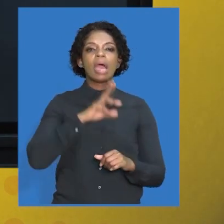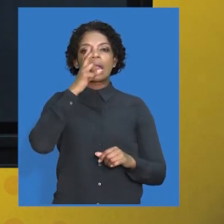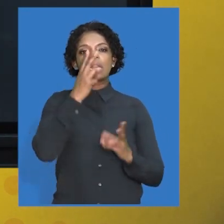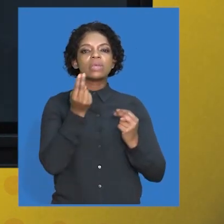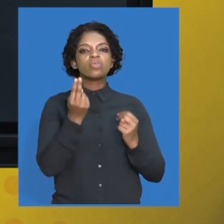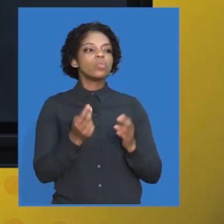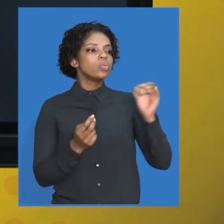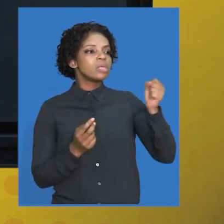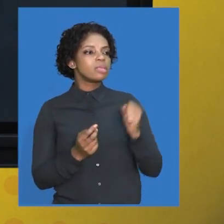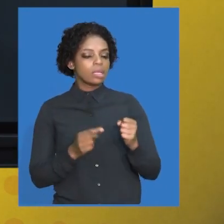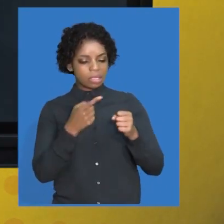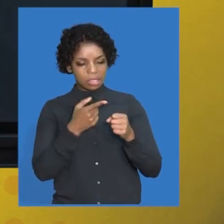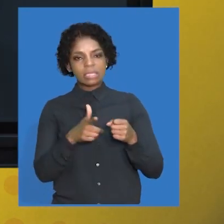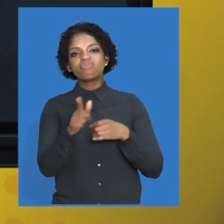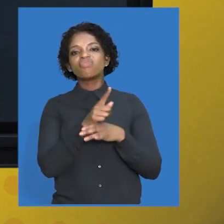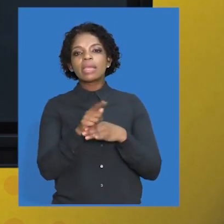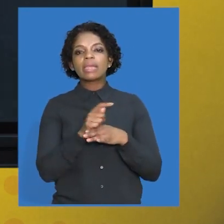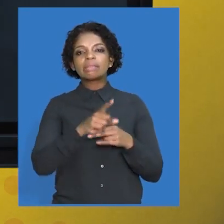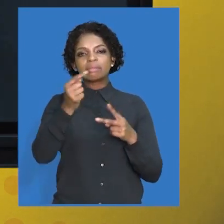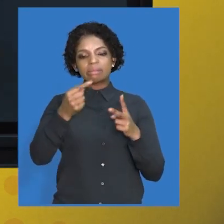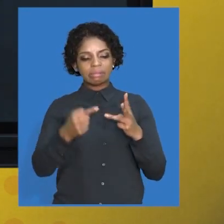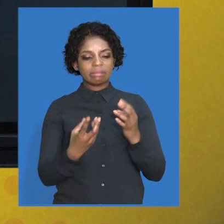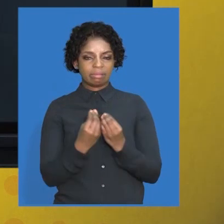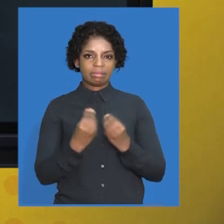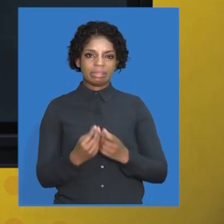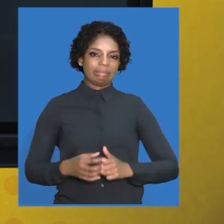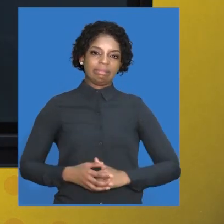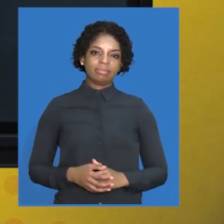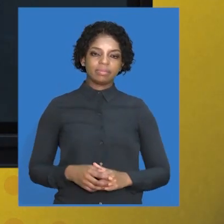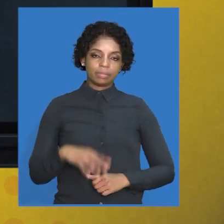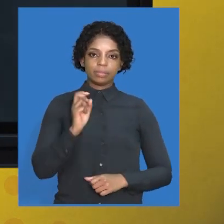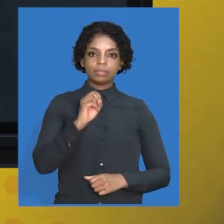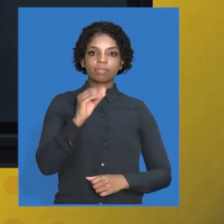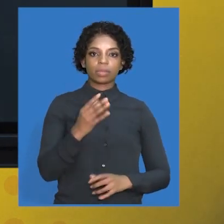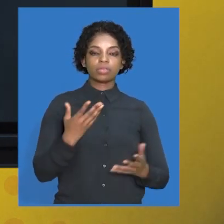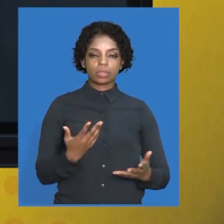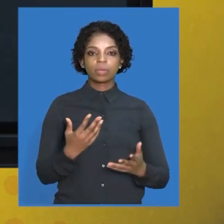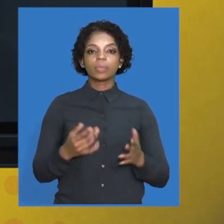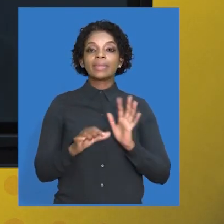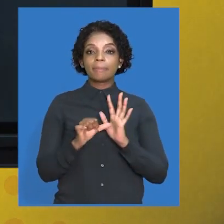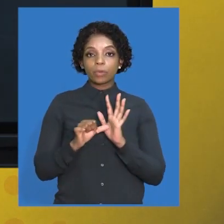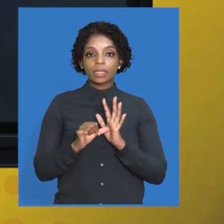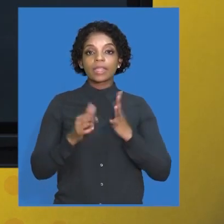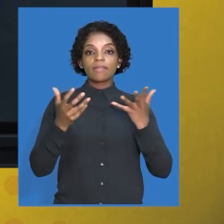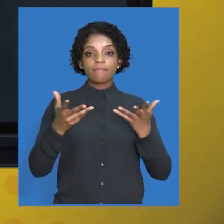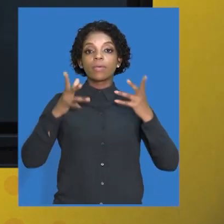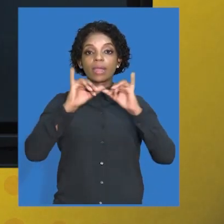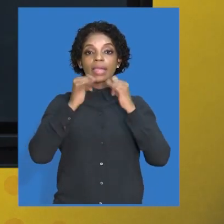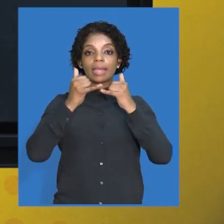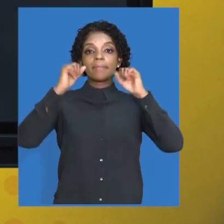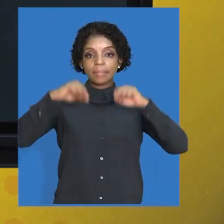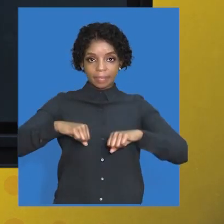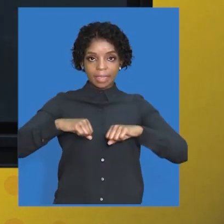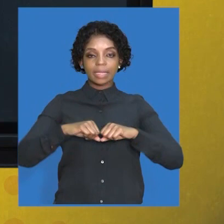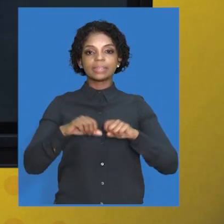employees are going to want to stay there because they're like, we're getting looked after here. Our well-being is as important to the company as